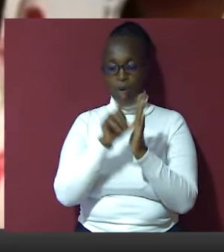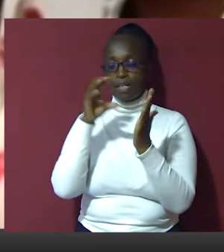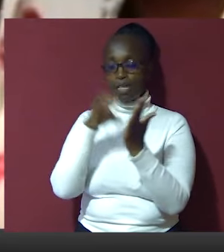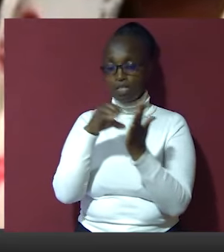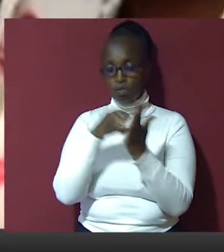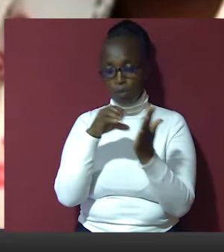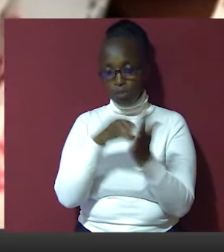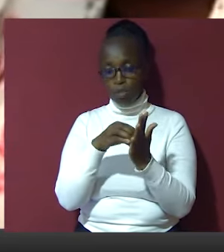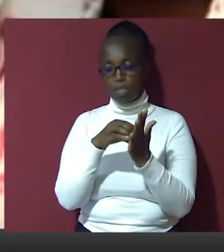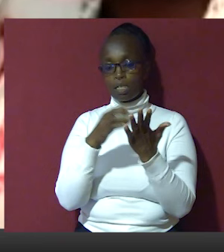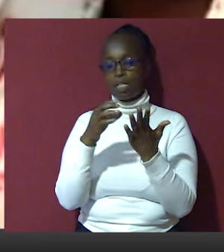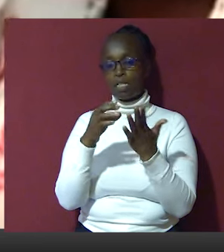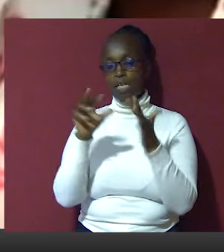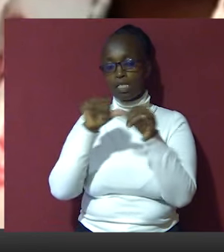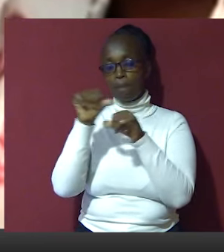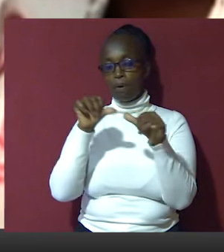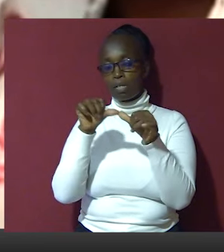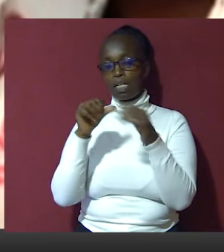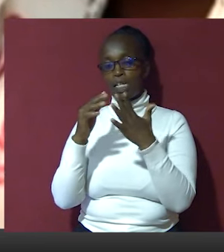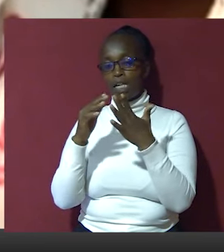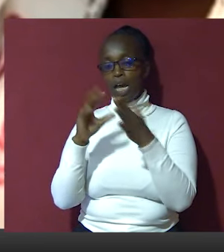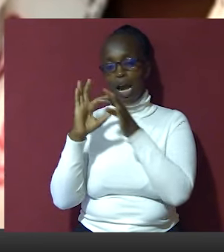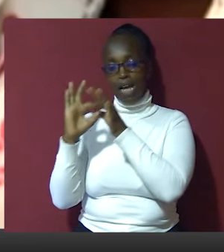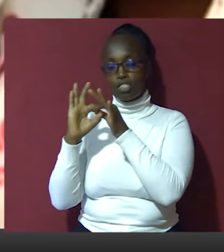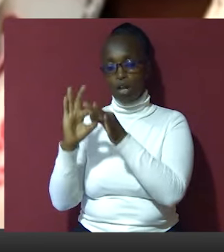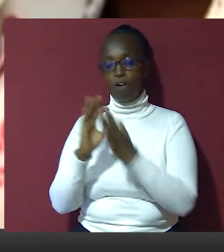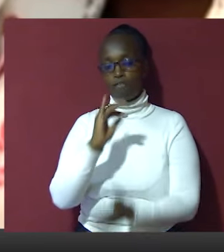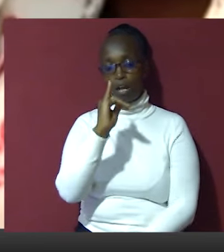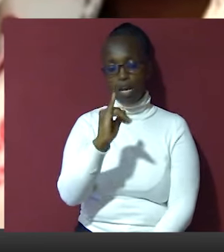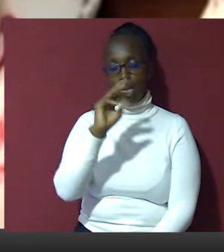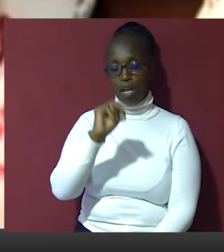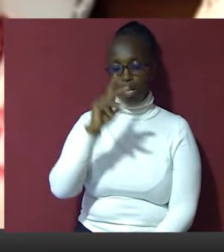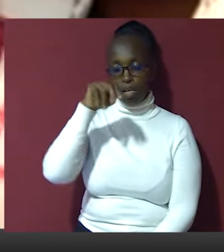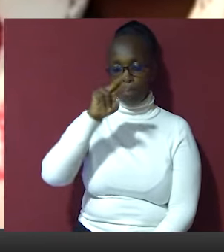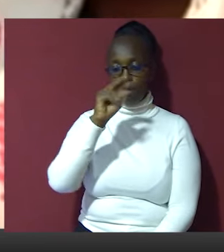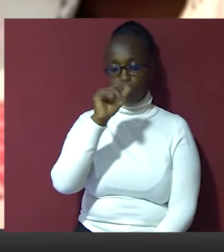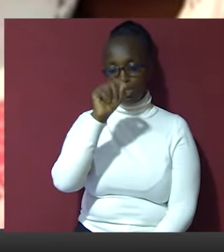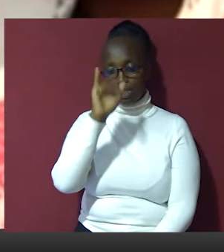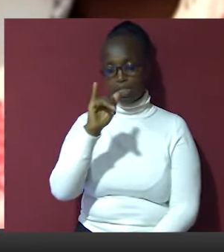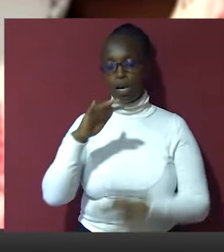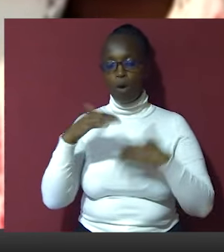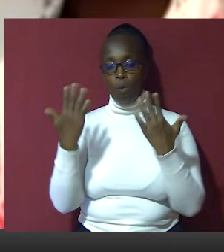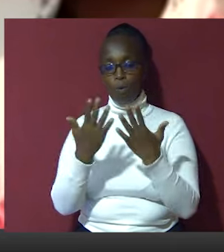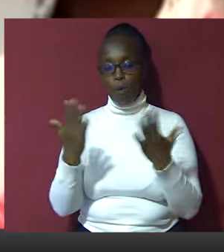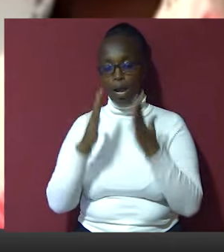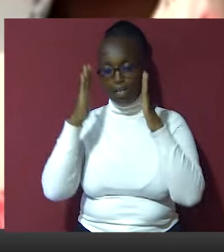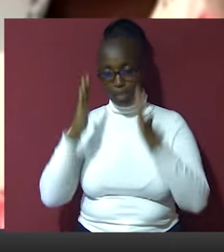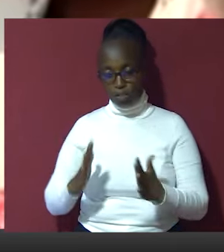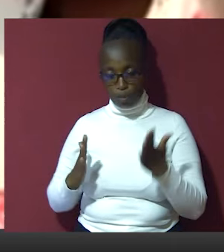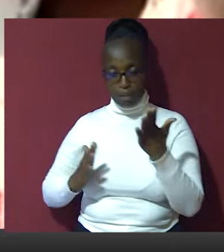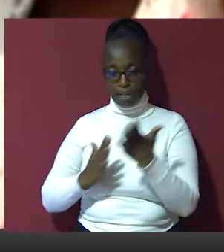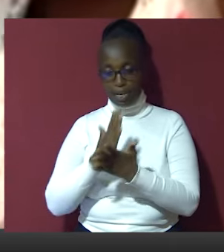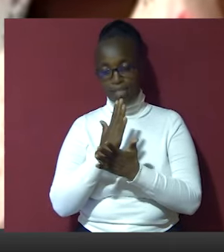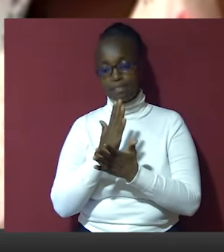compounded by an entrenched culture of impunity where blatant constitutional and human